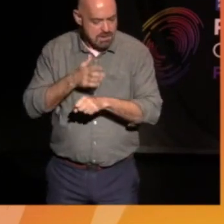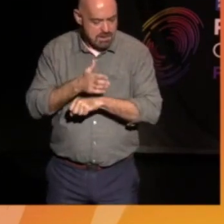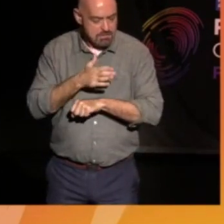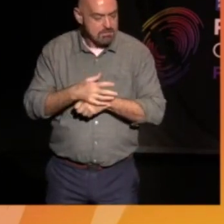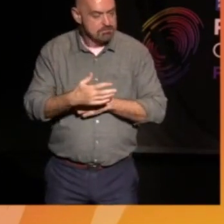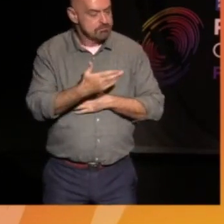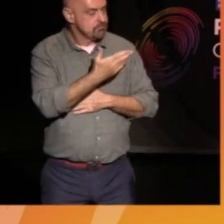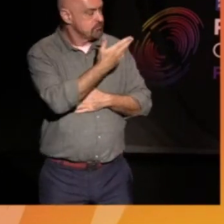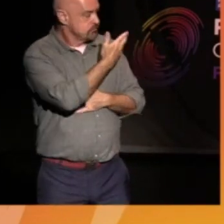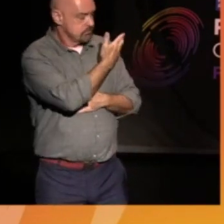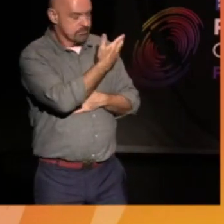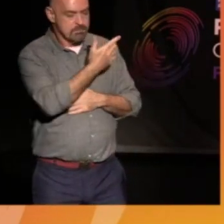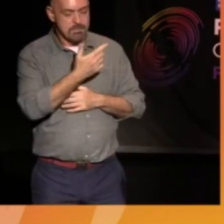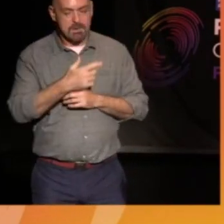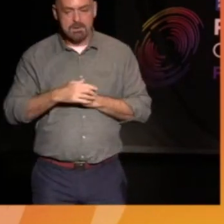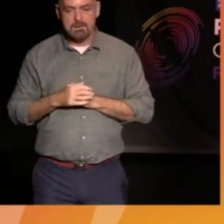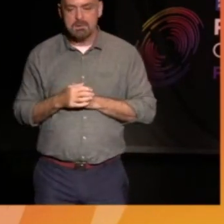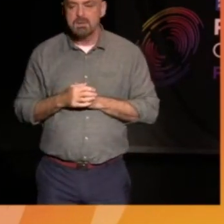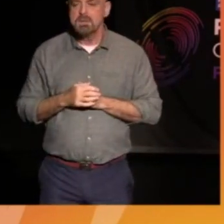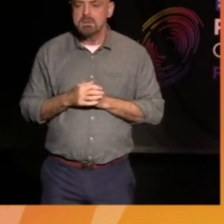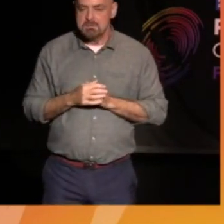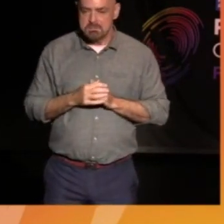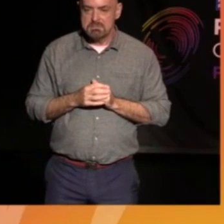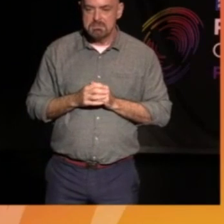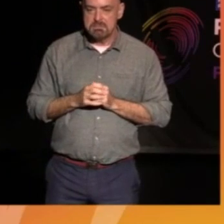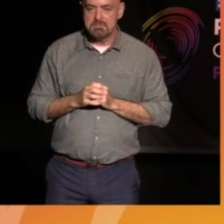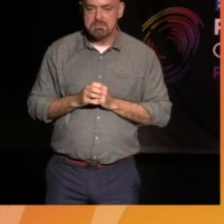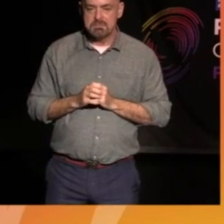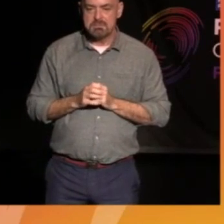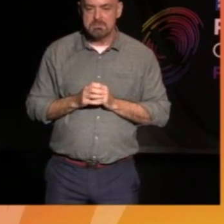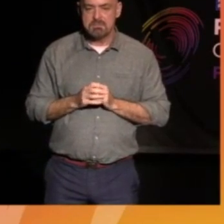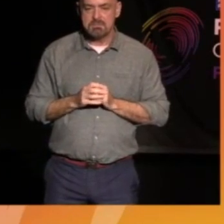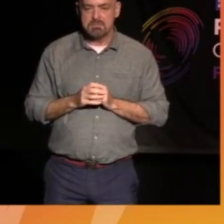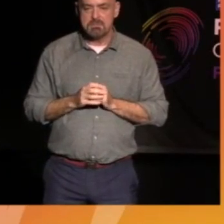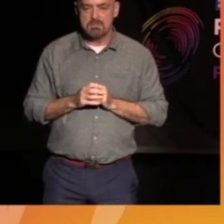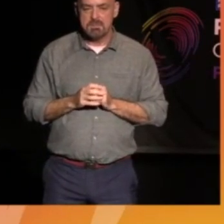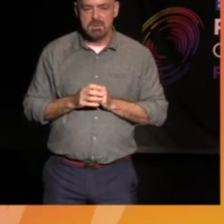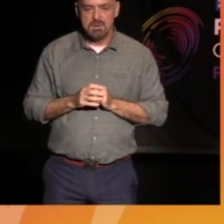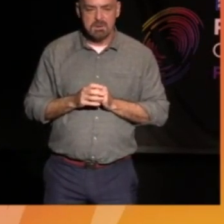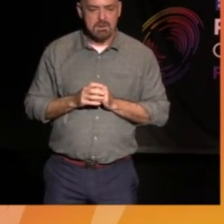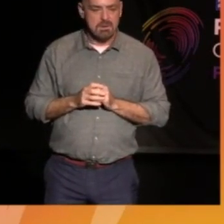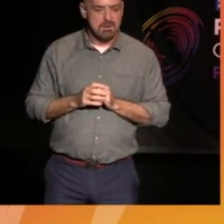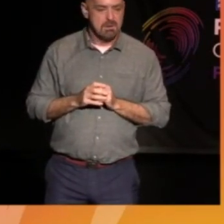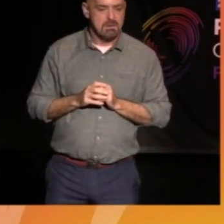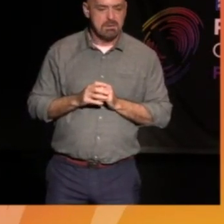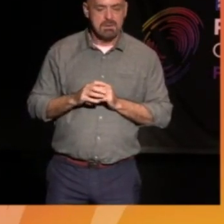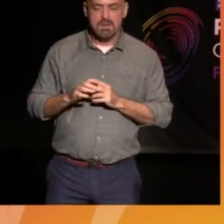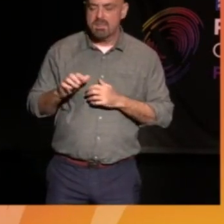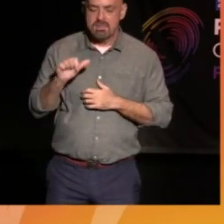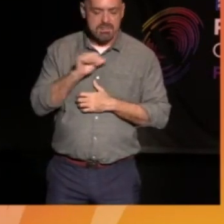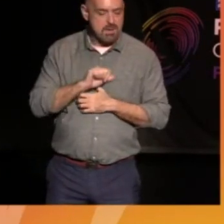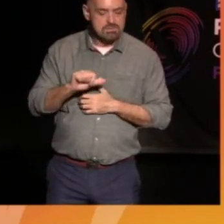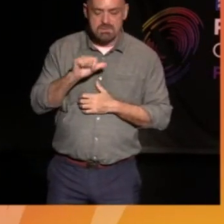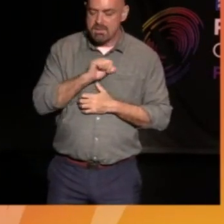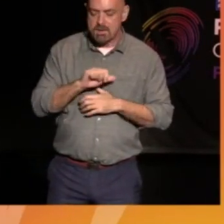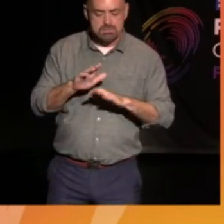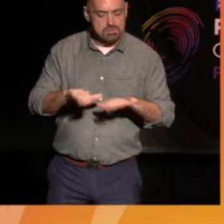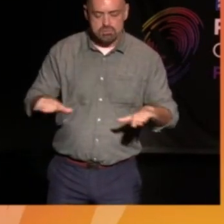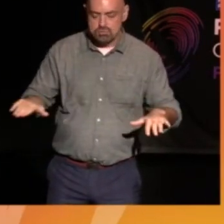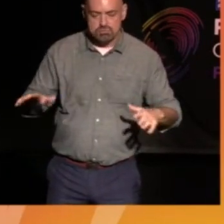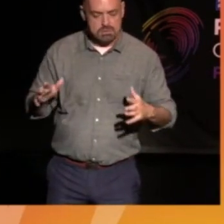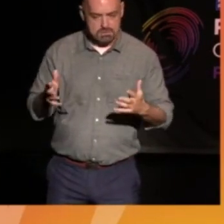Well, we have rescued thousands, perhaps dozens of thousands of children from